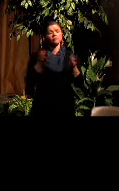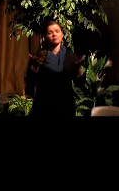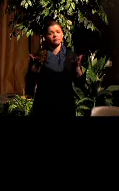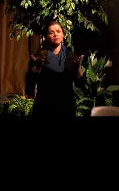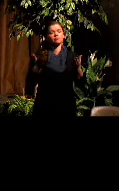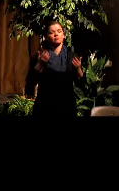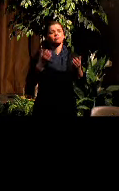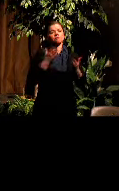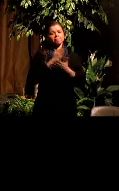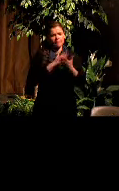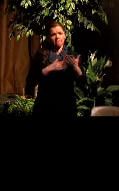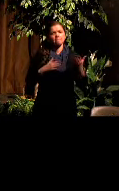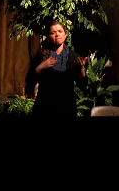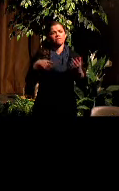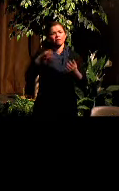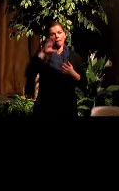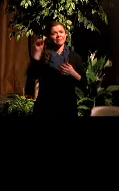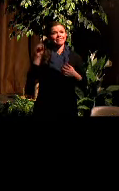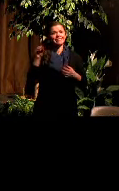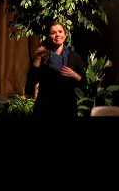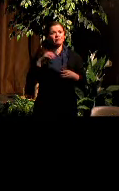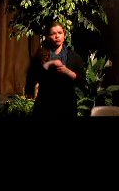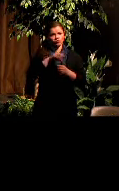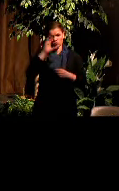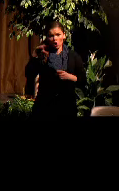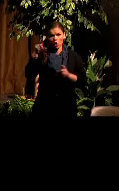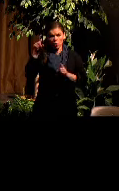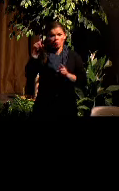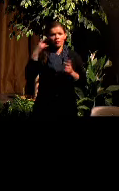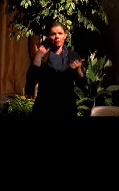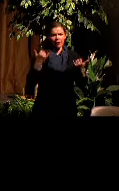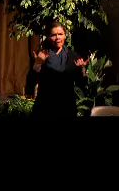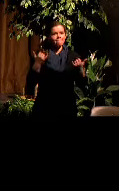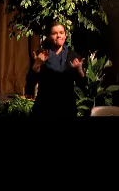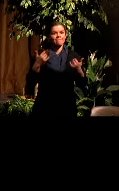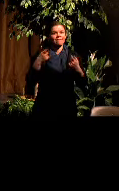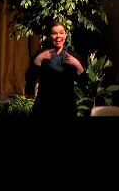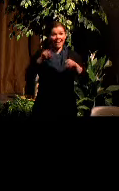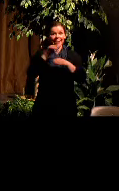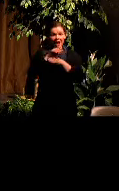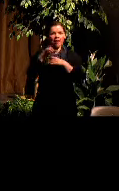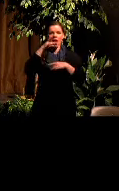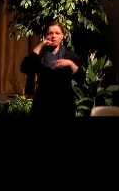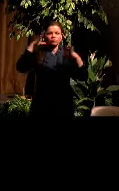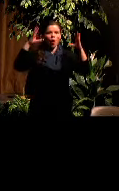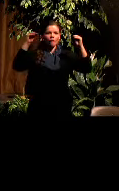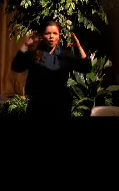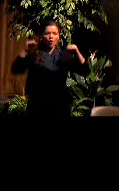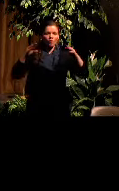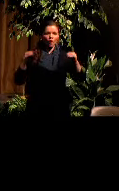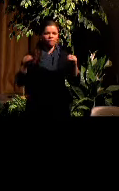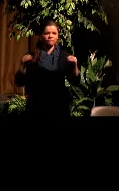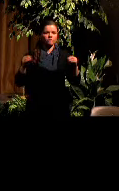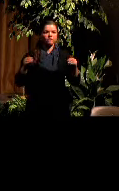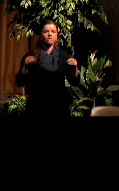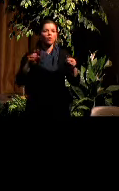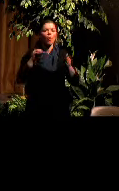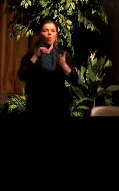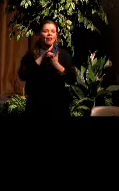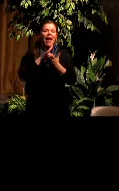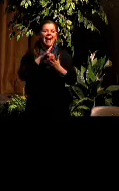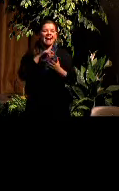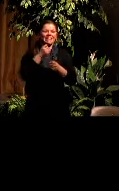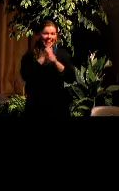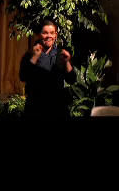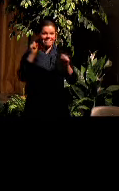corporations, places in Chicago like McCormick Place, they're turning their lights out at night. So it both saves energy and it saves birds. There's lots of things you